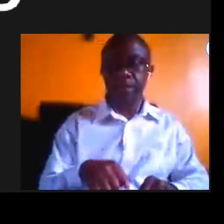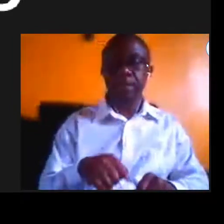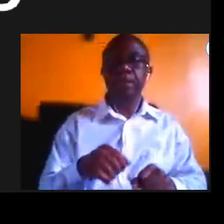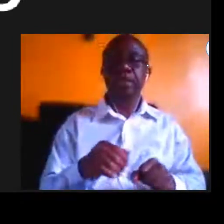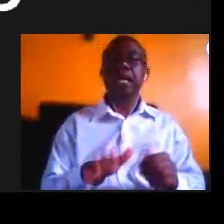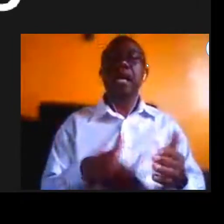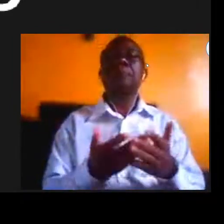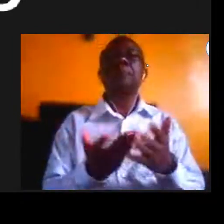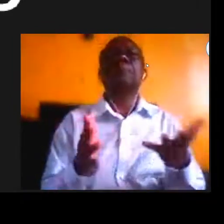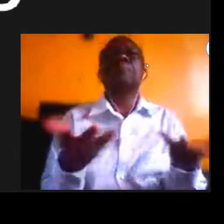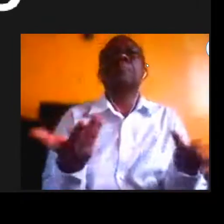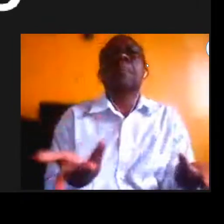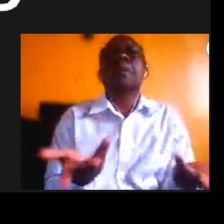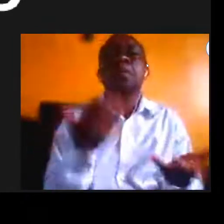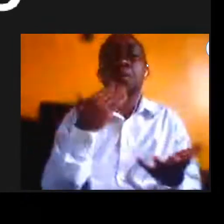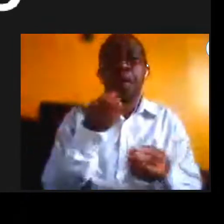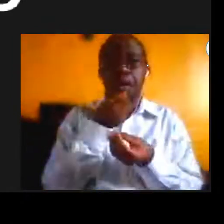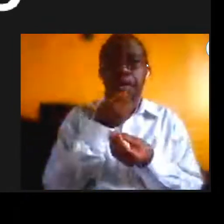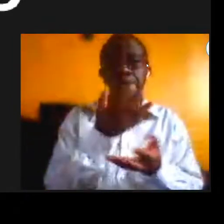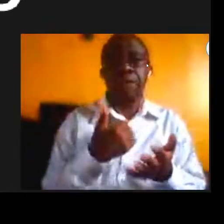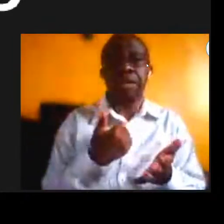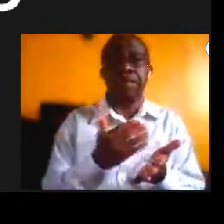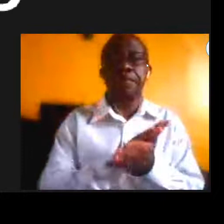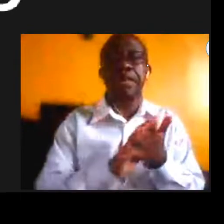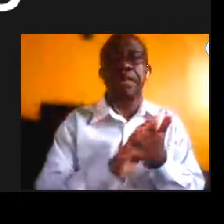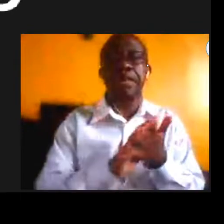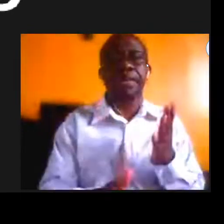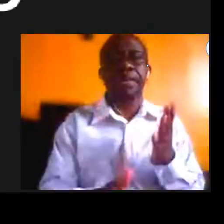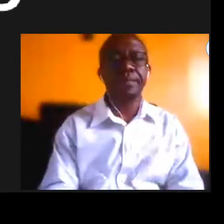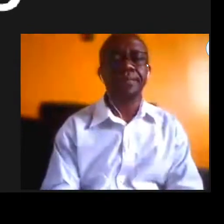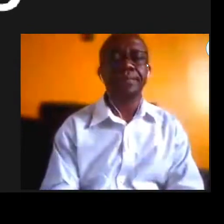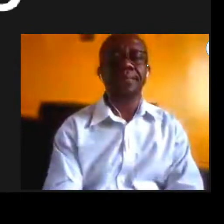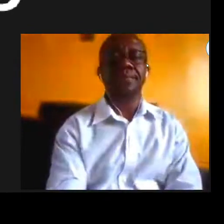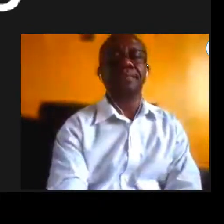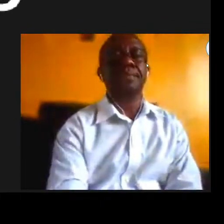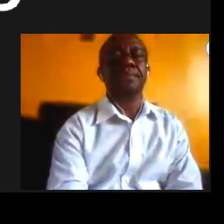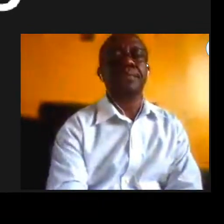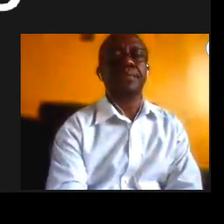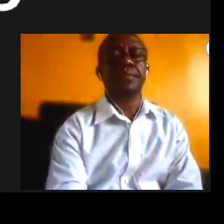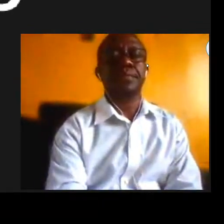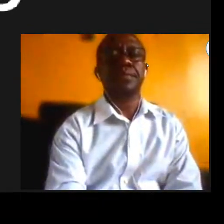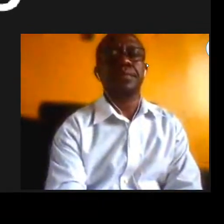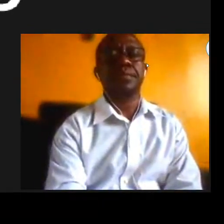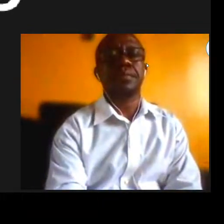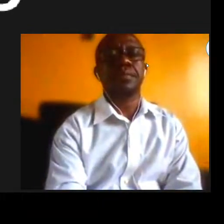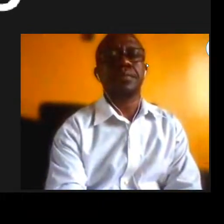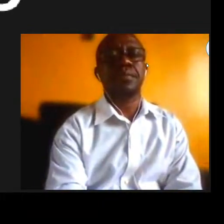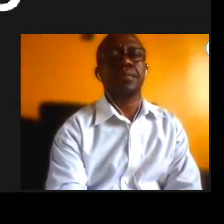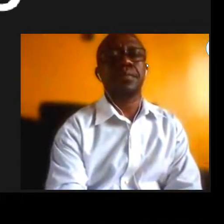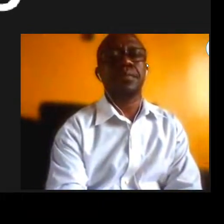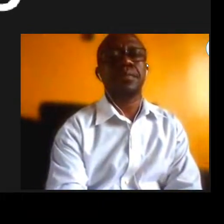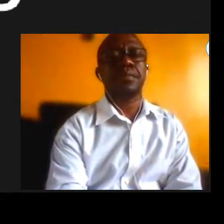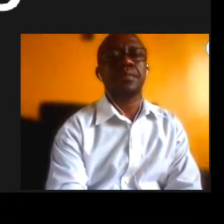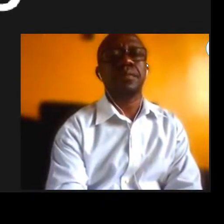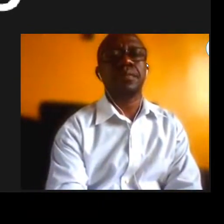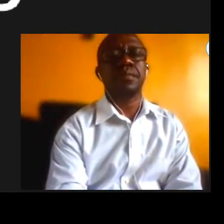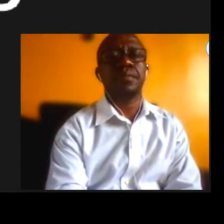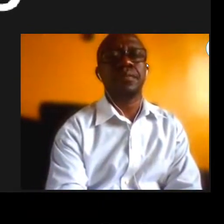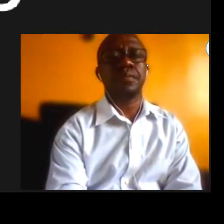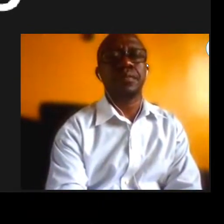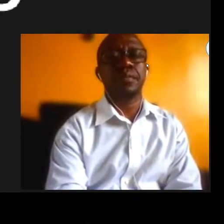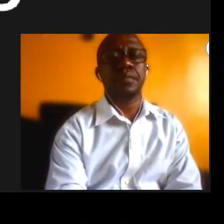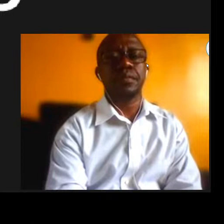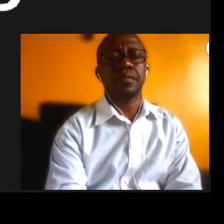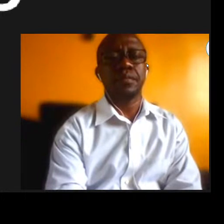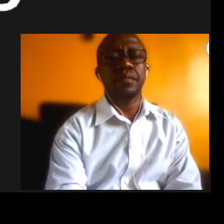same on the website. At least I don't know whether you want to answer that.